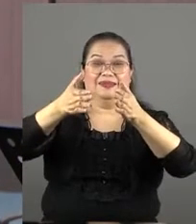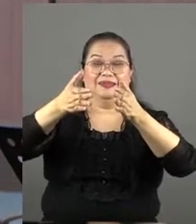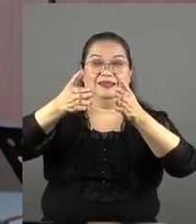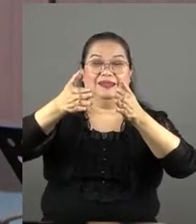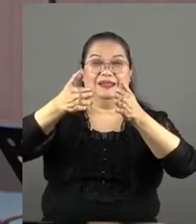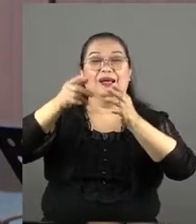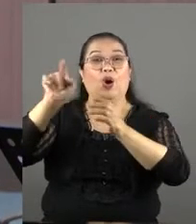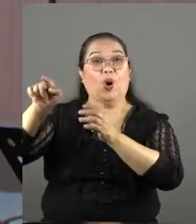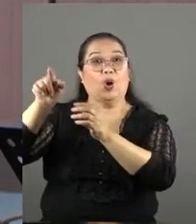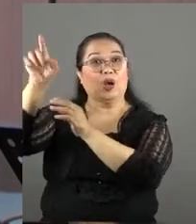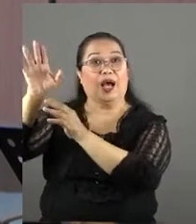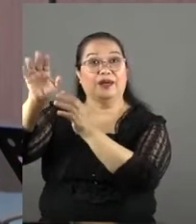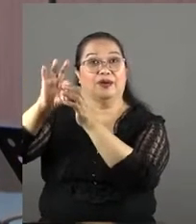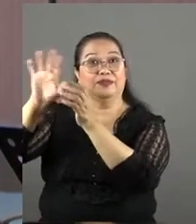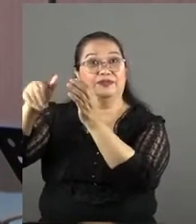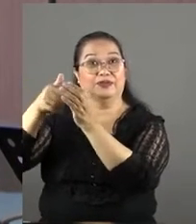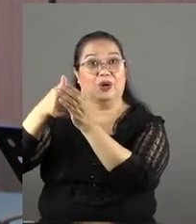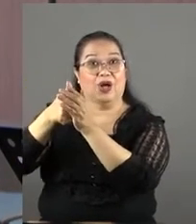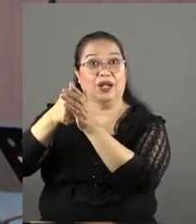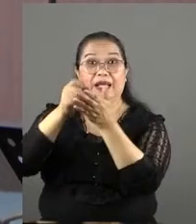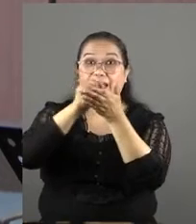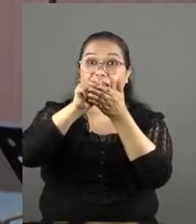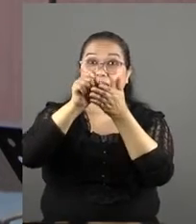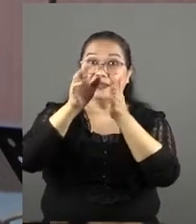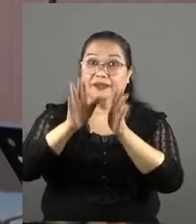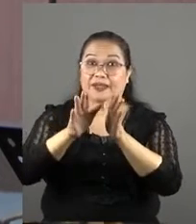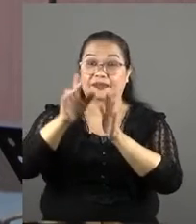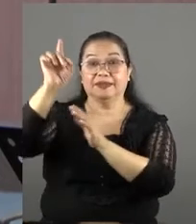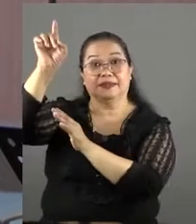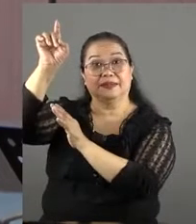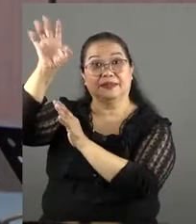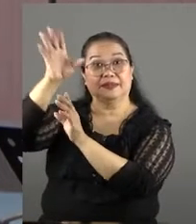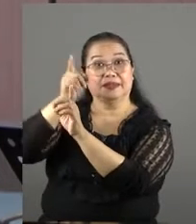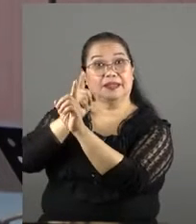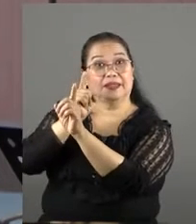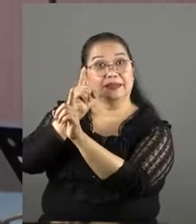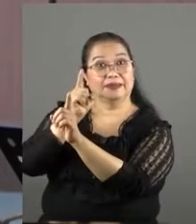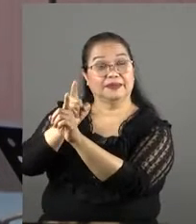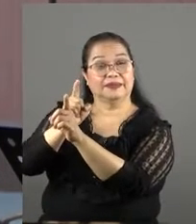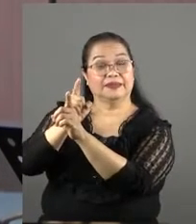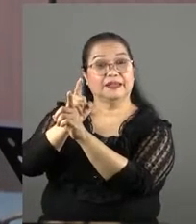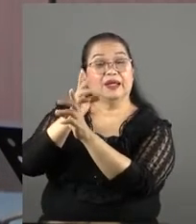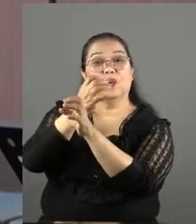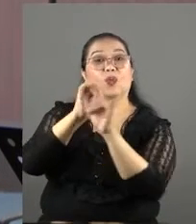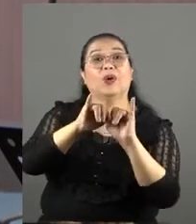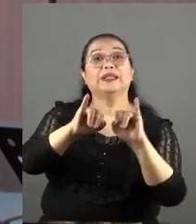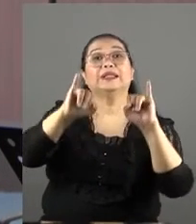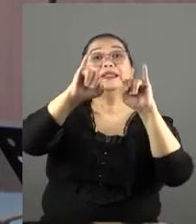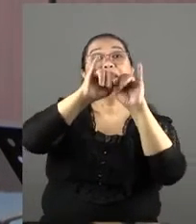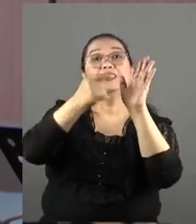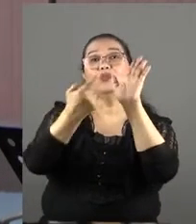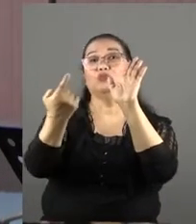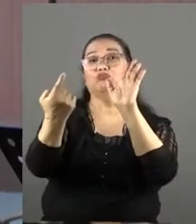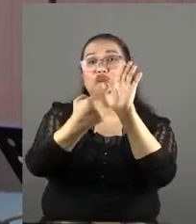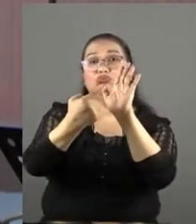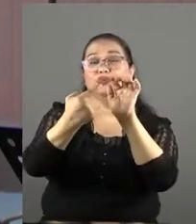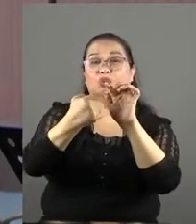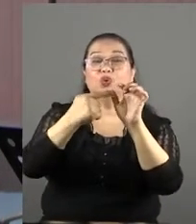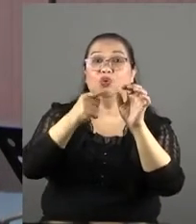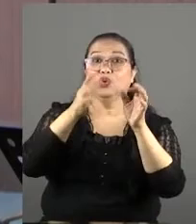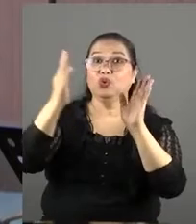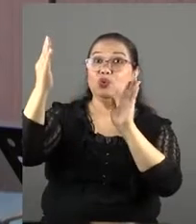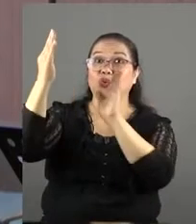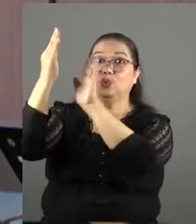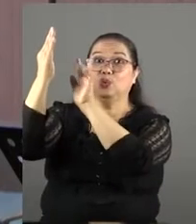Why? The writer, under God's direction, was trying to emphasize, you're coming to a